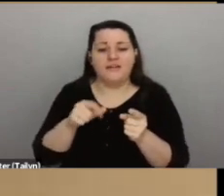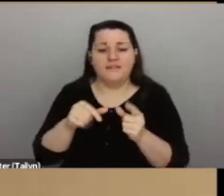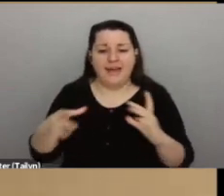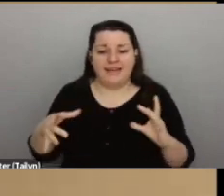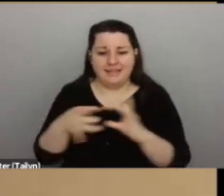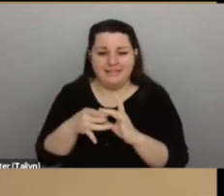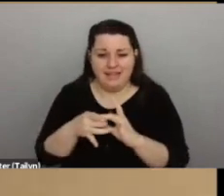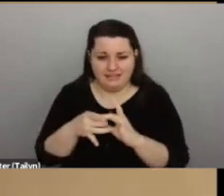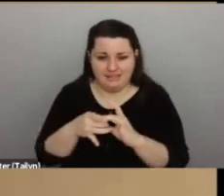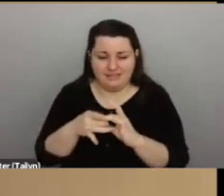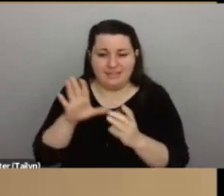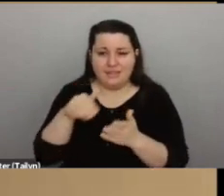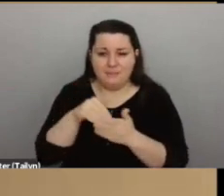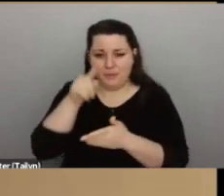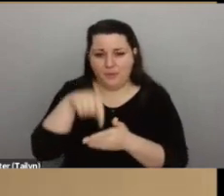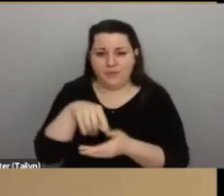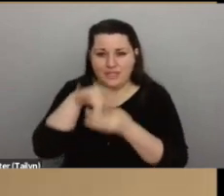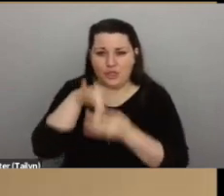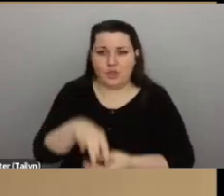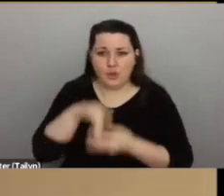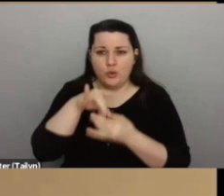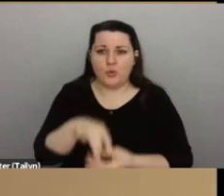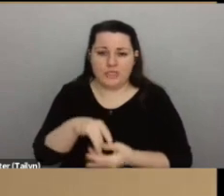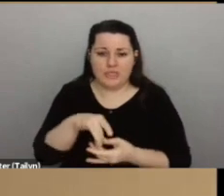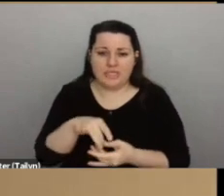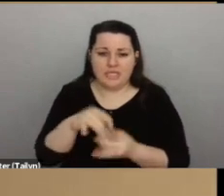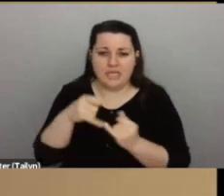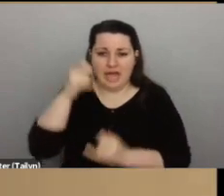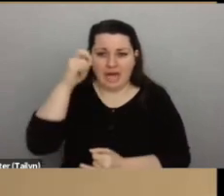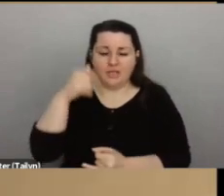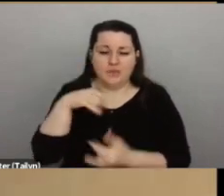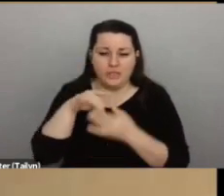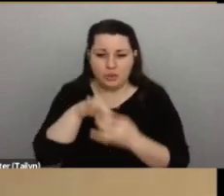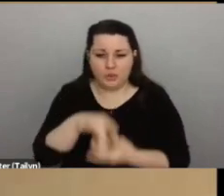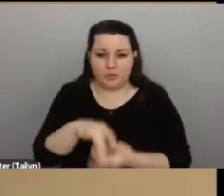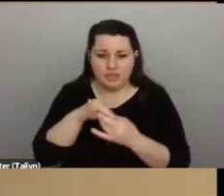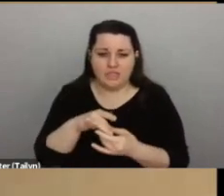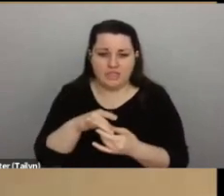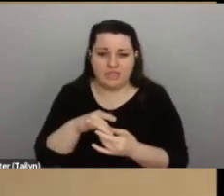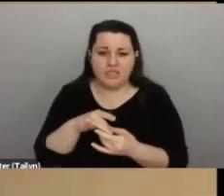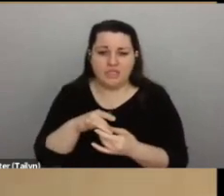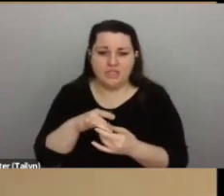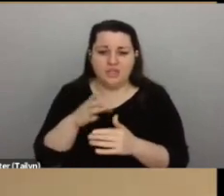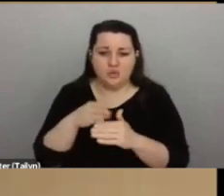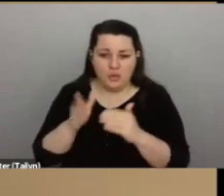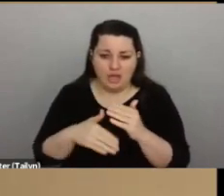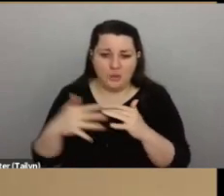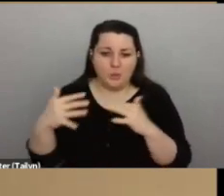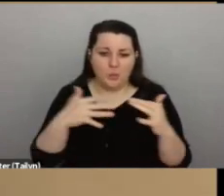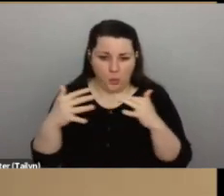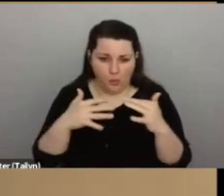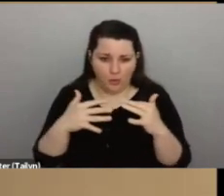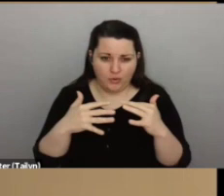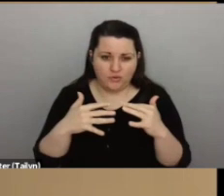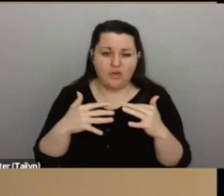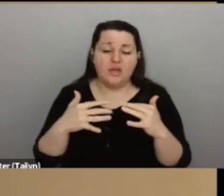this in the middle is the unity line. So we need unity to end wars, oneness of